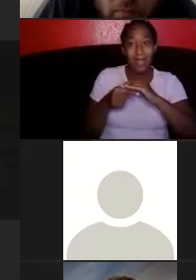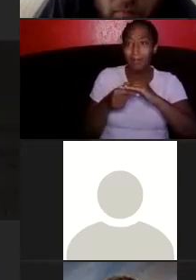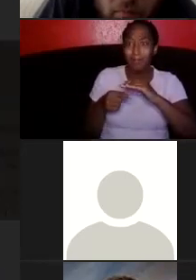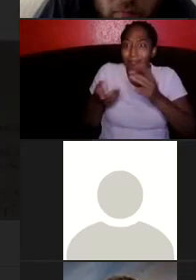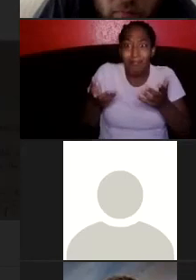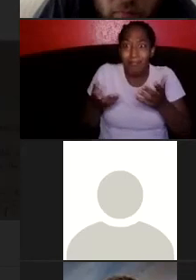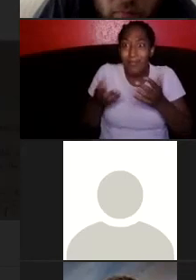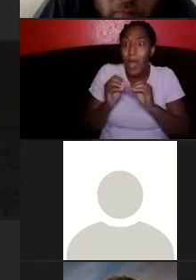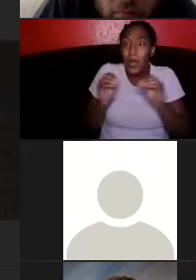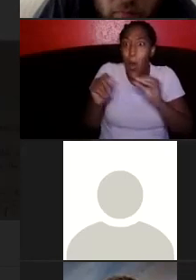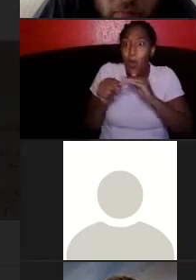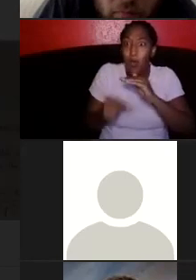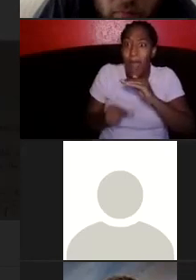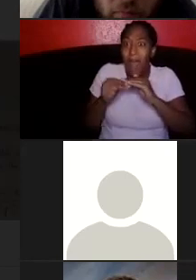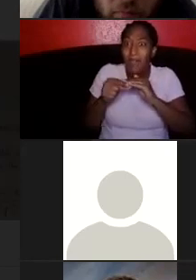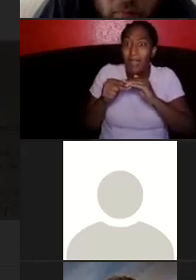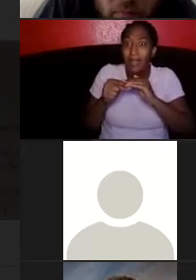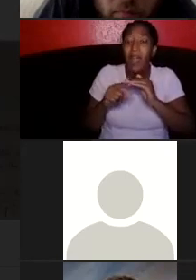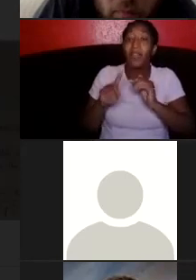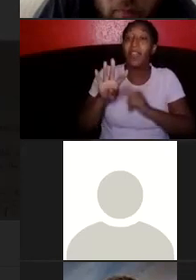They're 40,000 feet above the earth.